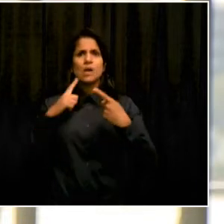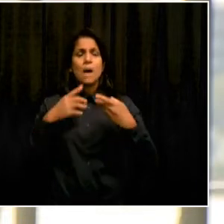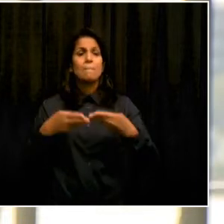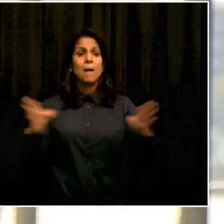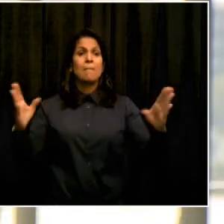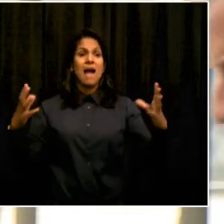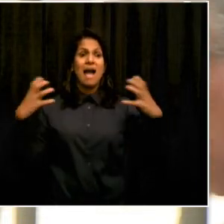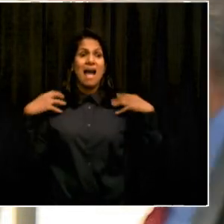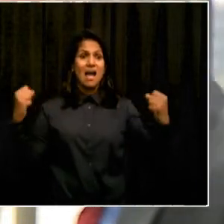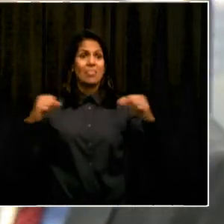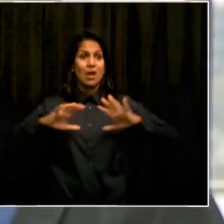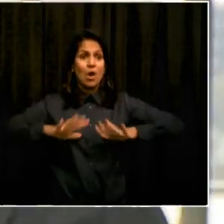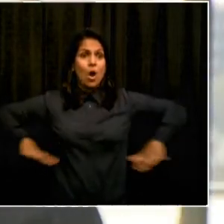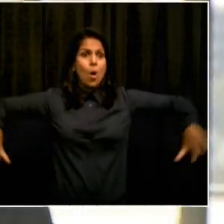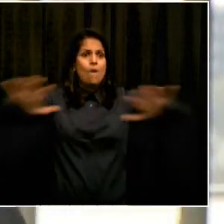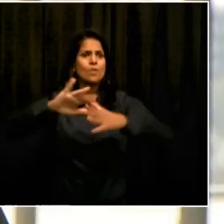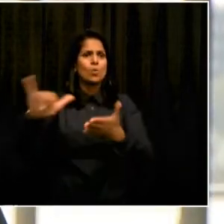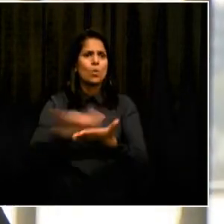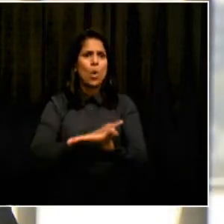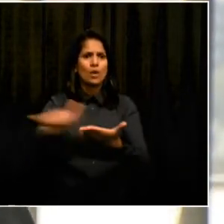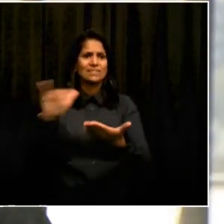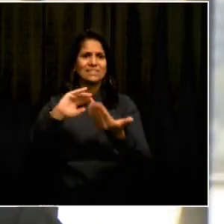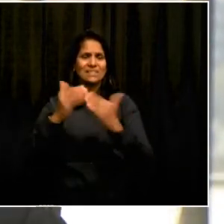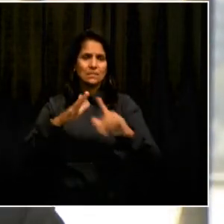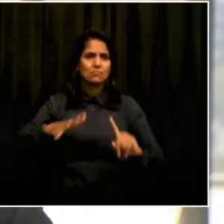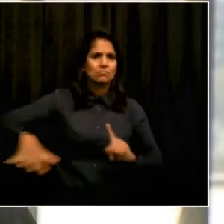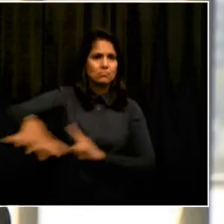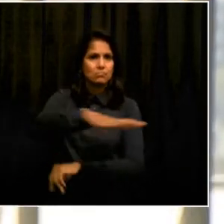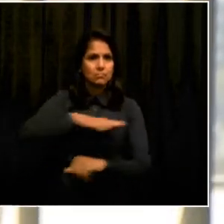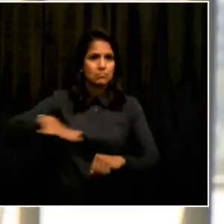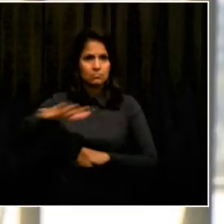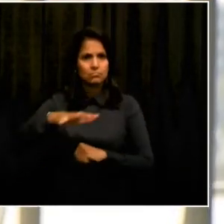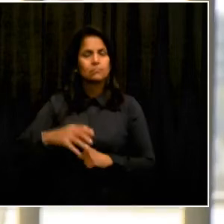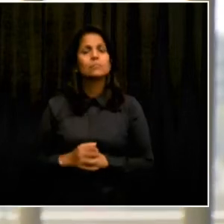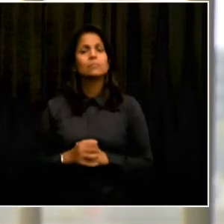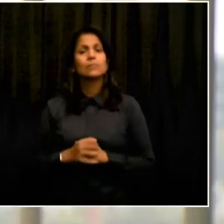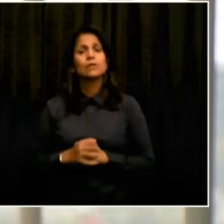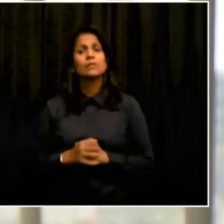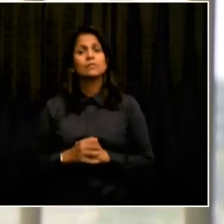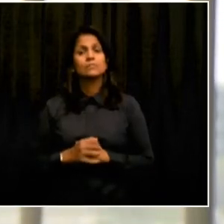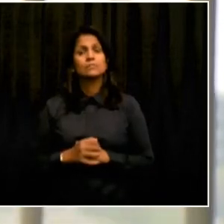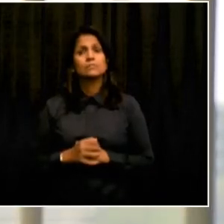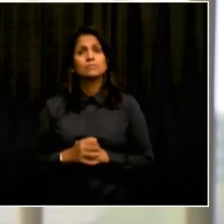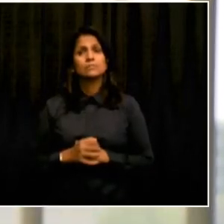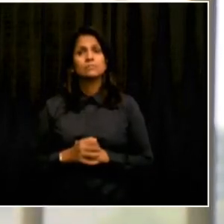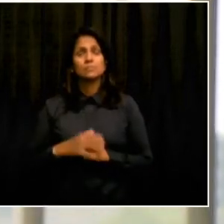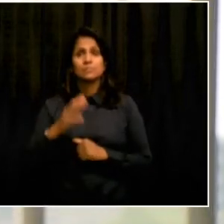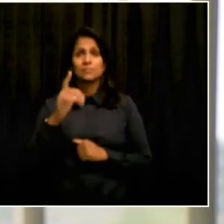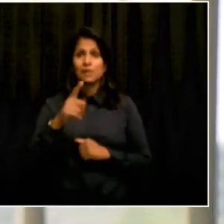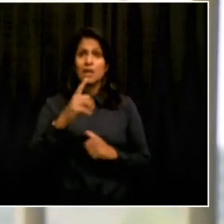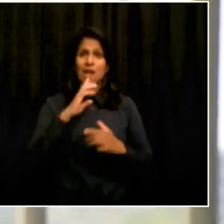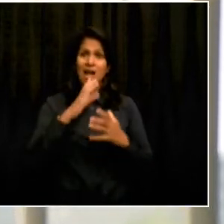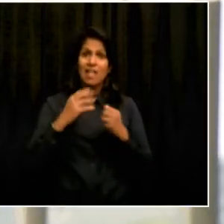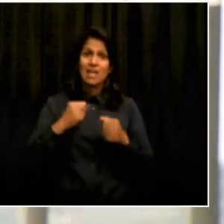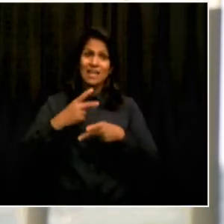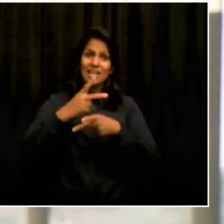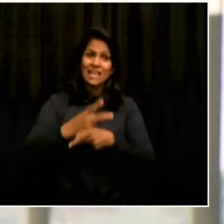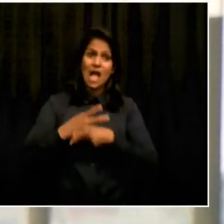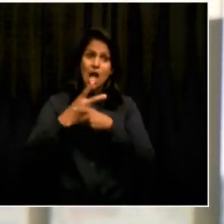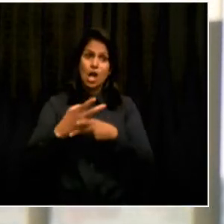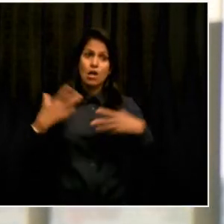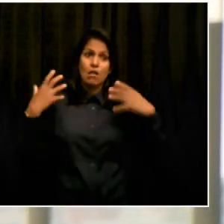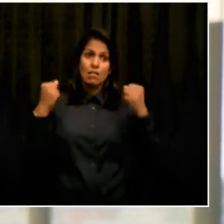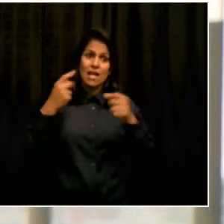equity issue that you talked about. I know Dr. Katz is here. There are parts of the city, as been noted multiple times throughout the pandemic, that are lacking